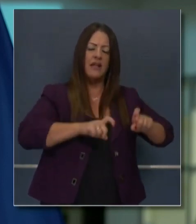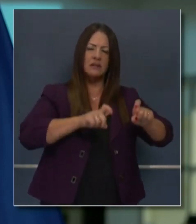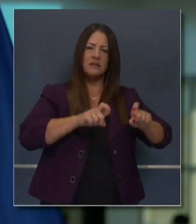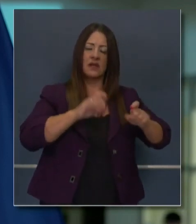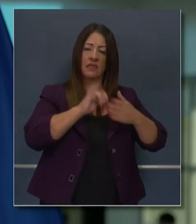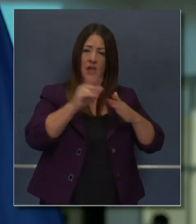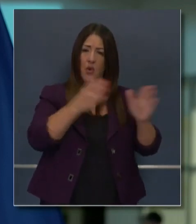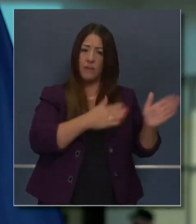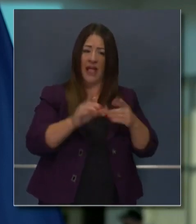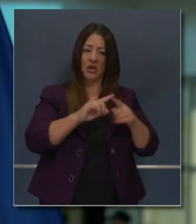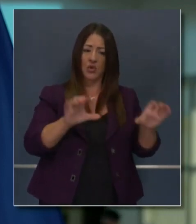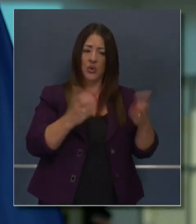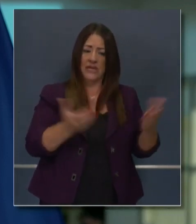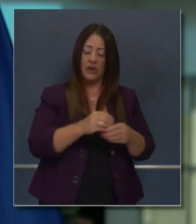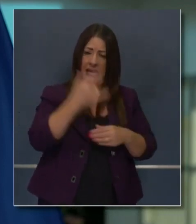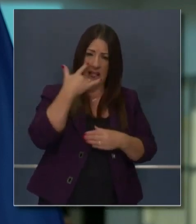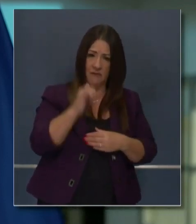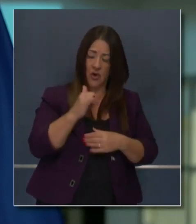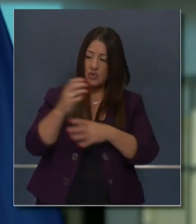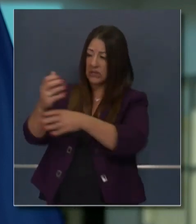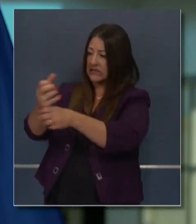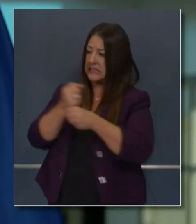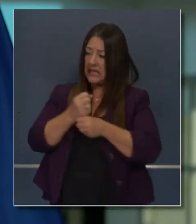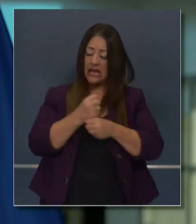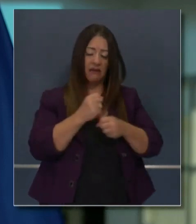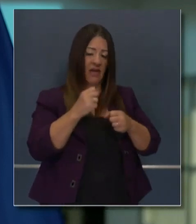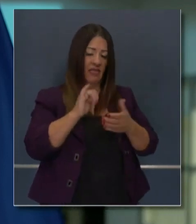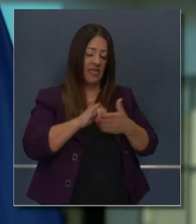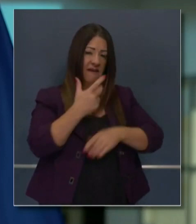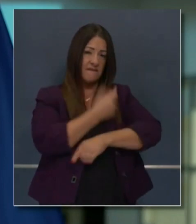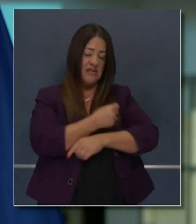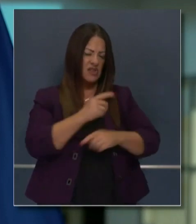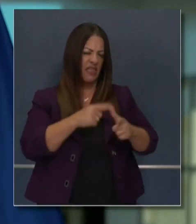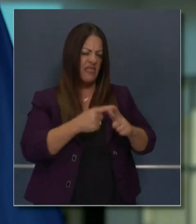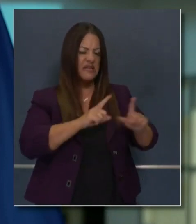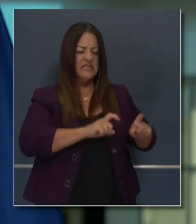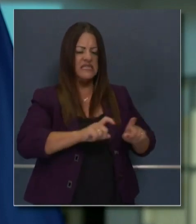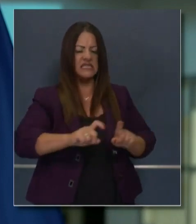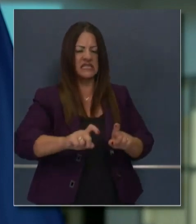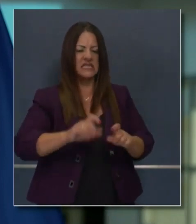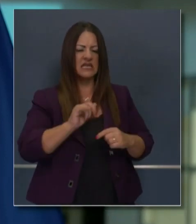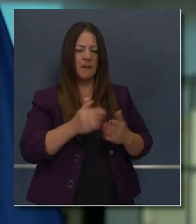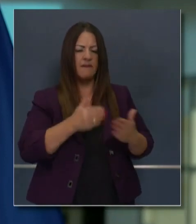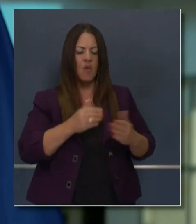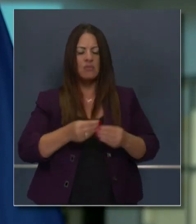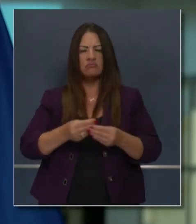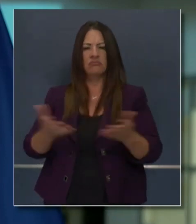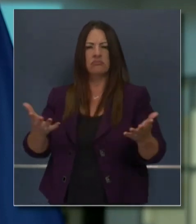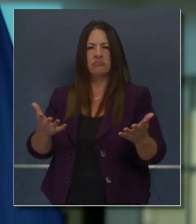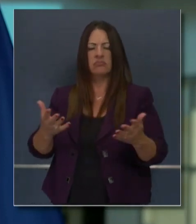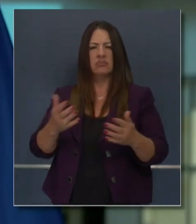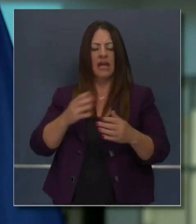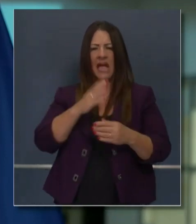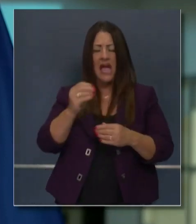could clarify that. And also speak to whether this might result in any sort of delays in Californians getting